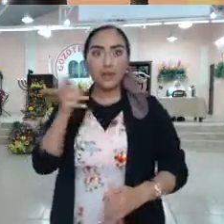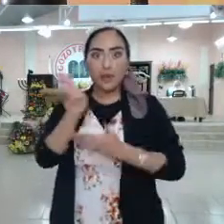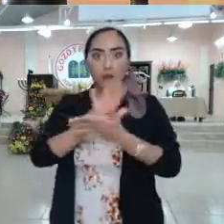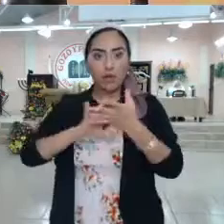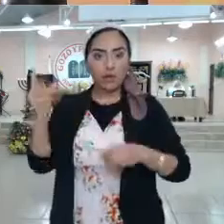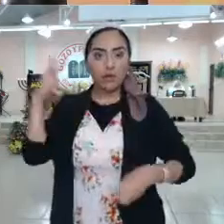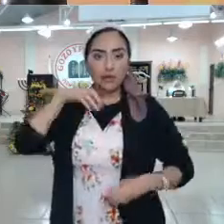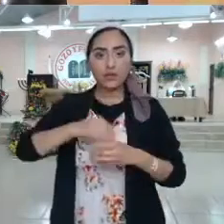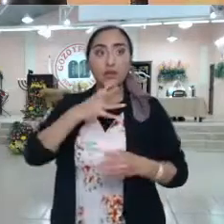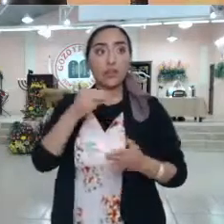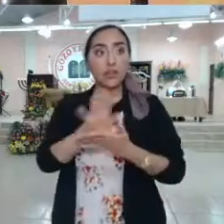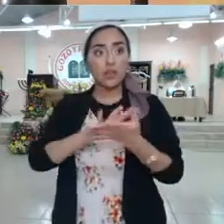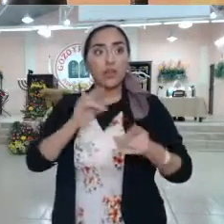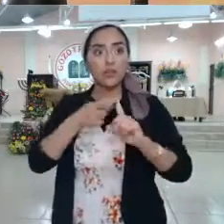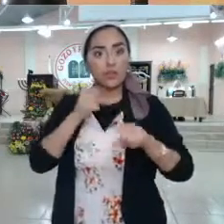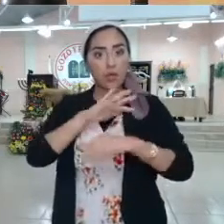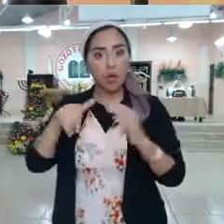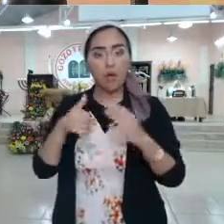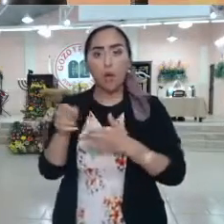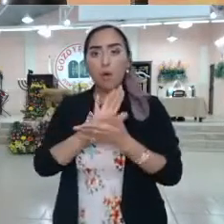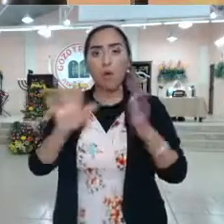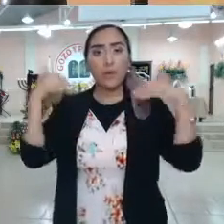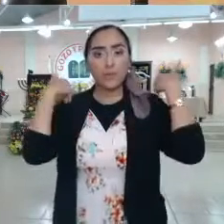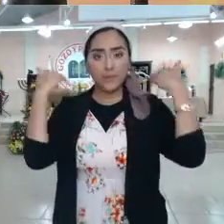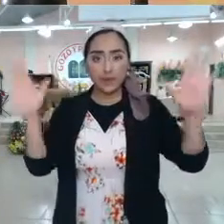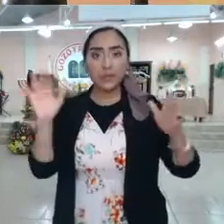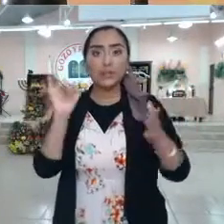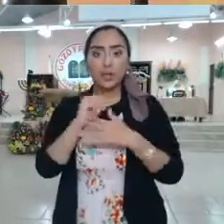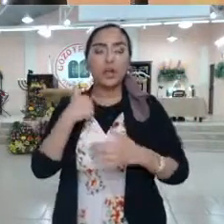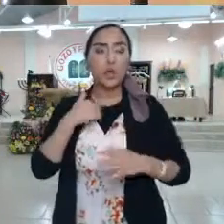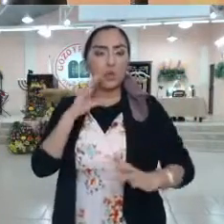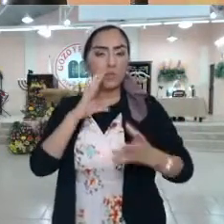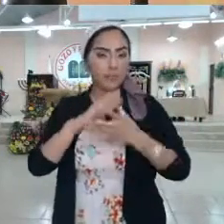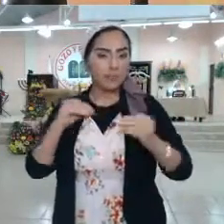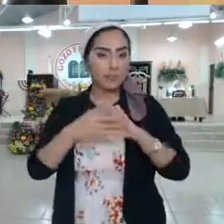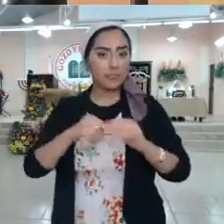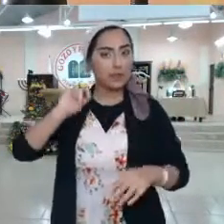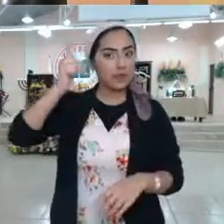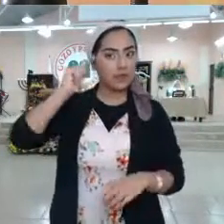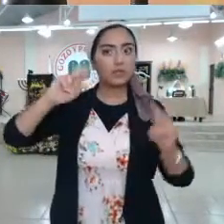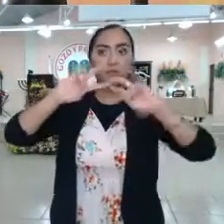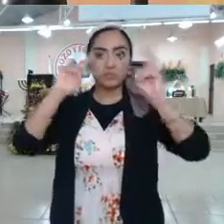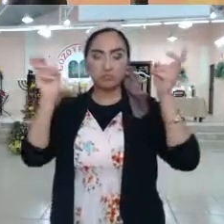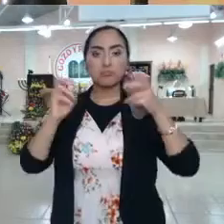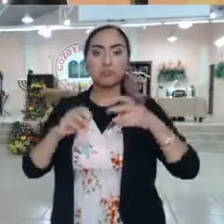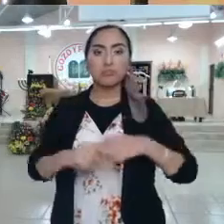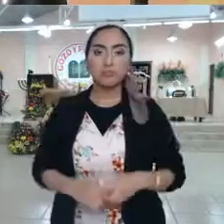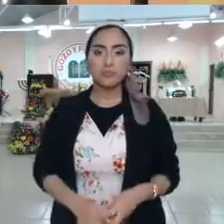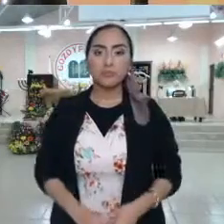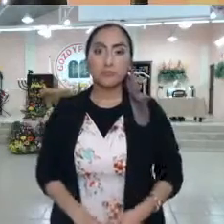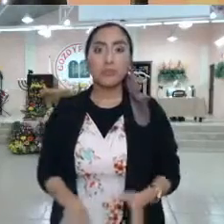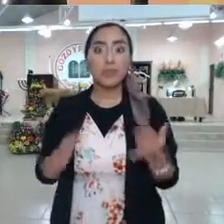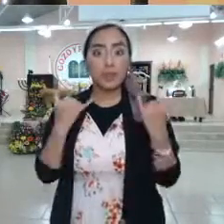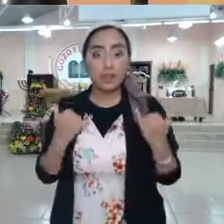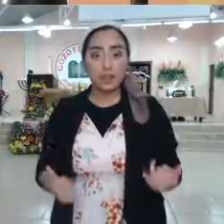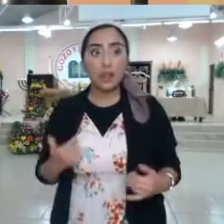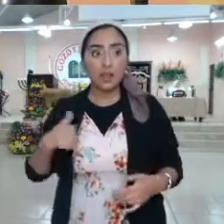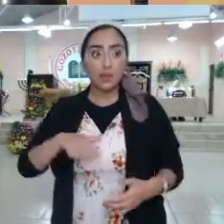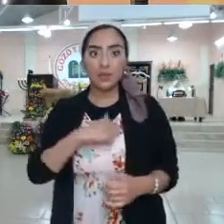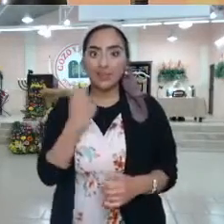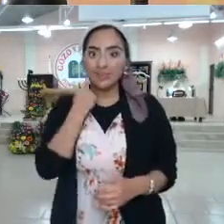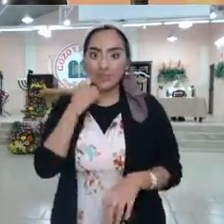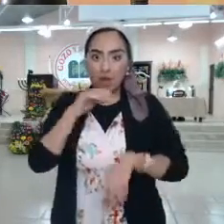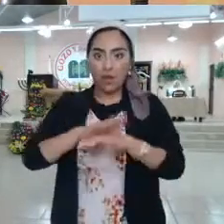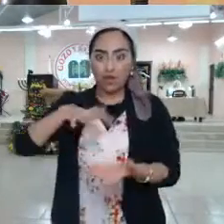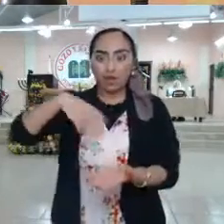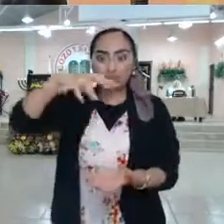we presencia, feel y la his presencia de presence, los benditos the ángeles, presence de of the los holy malachim, de los angels, cuales the voy a estar malachim, hablando of the en los ones that próximos will be temas. talking in the following Ahora que teachings. prendimos el Now that